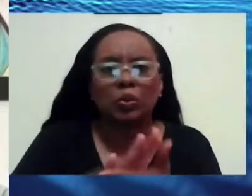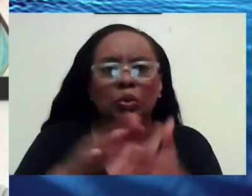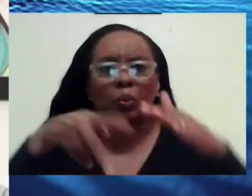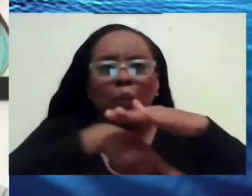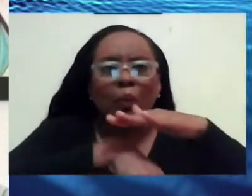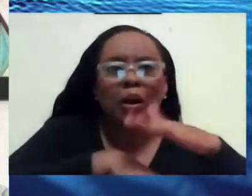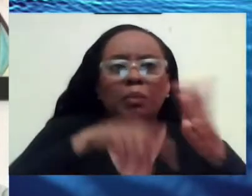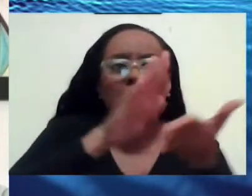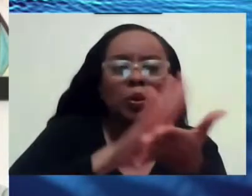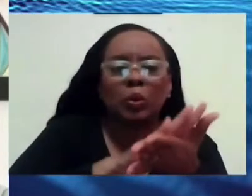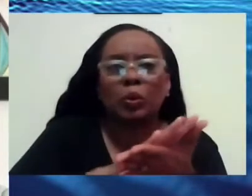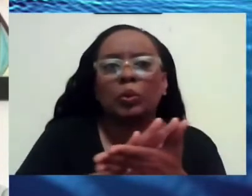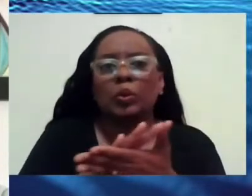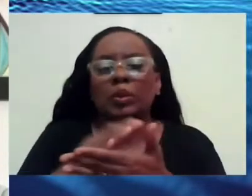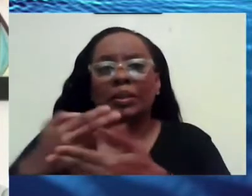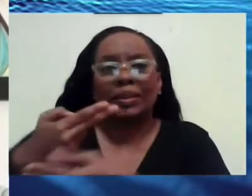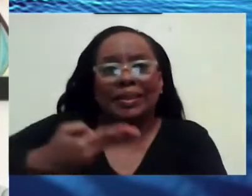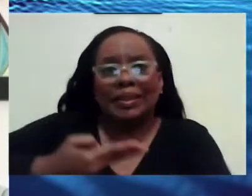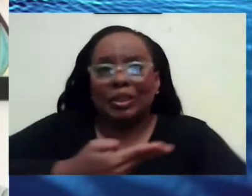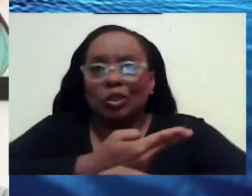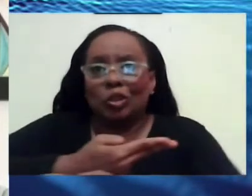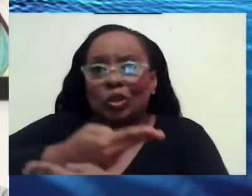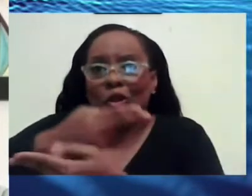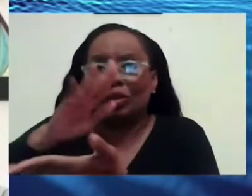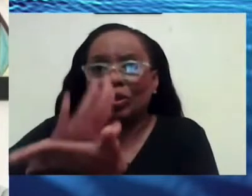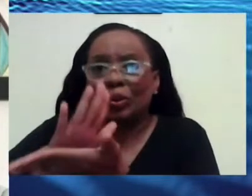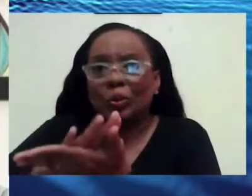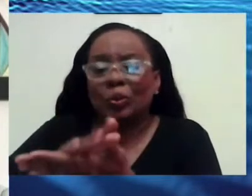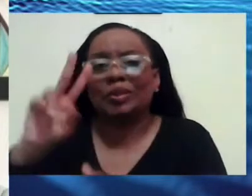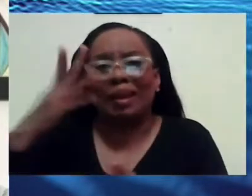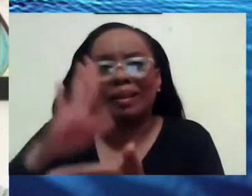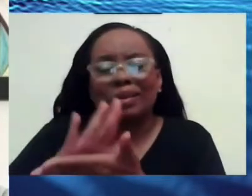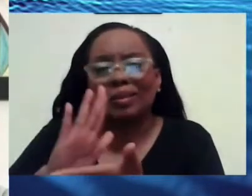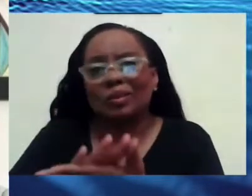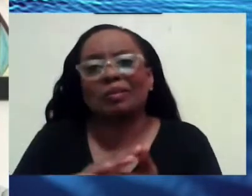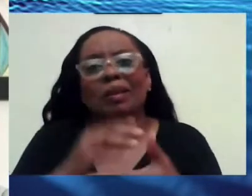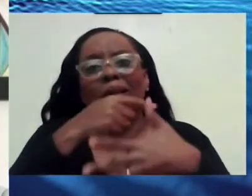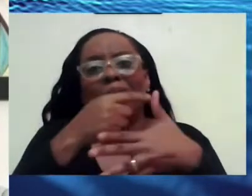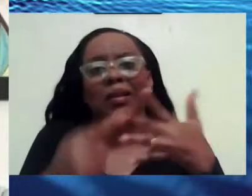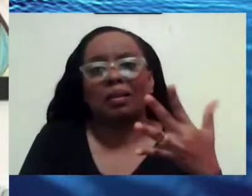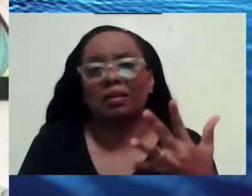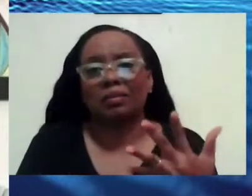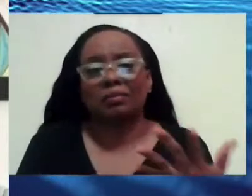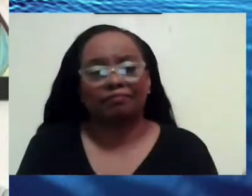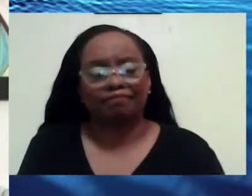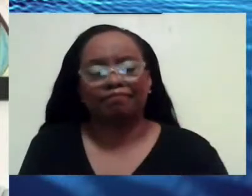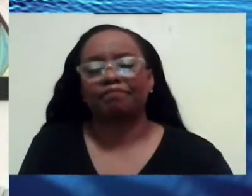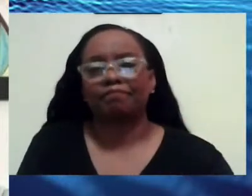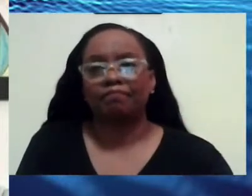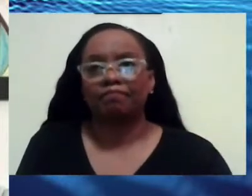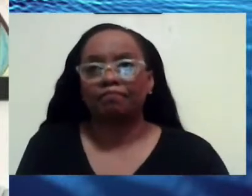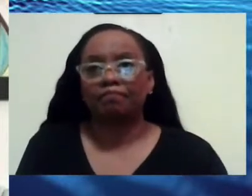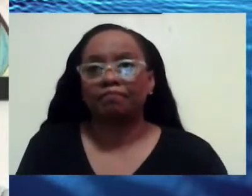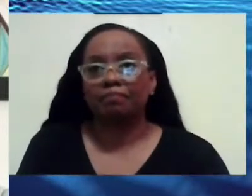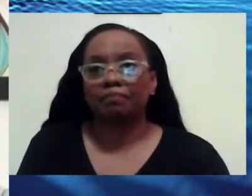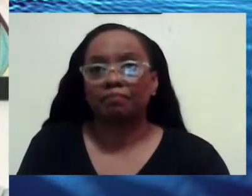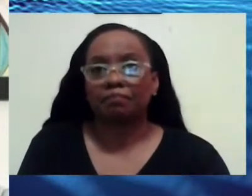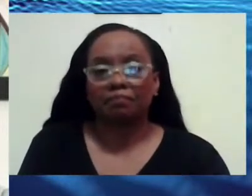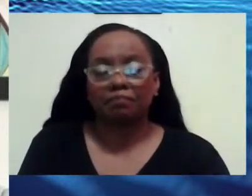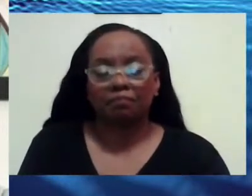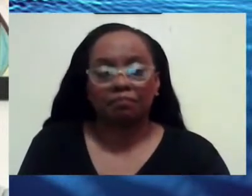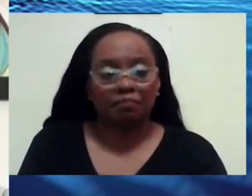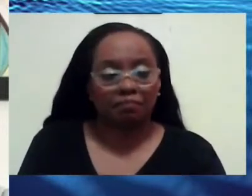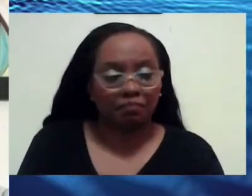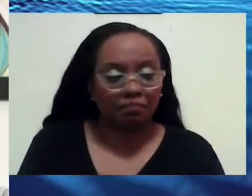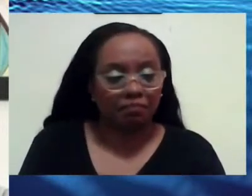And therefore, over the course of the last few days, we have made a determination that we have obviously to take certain action to get the school plans